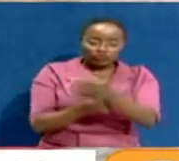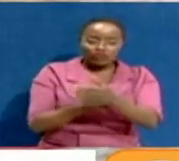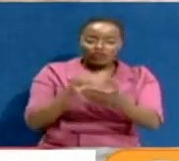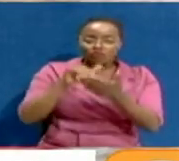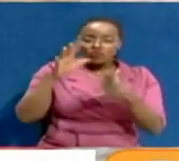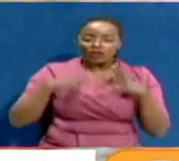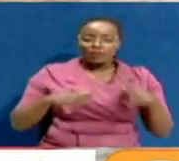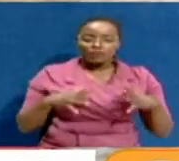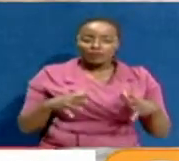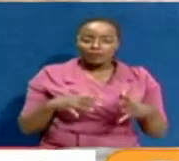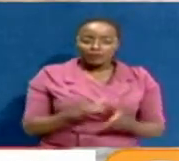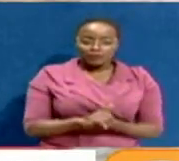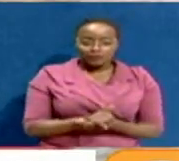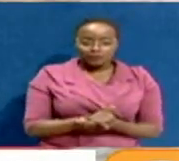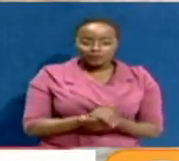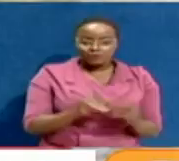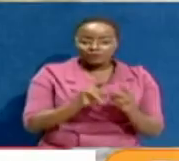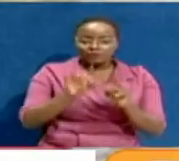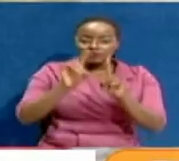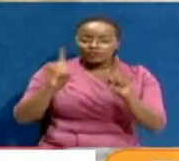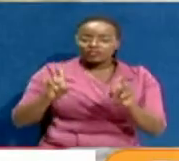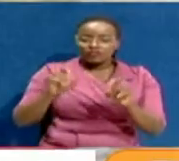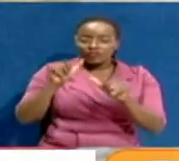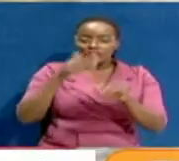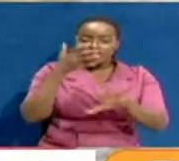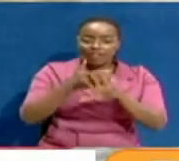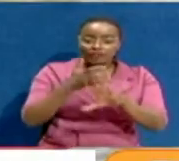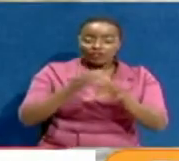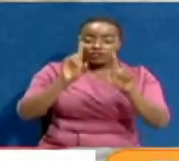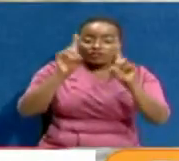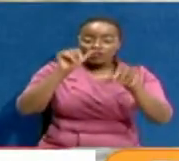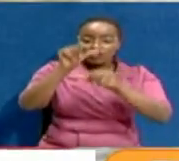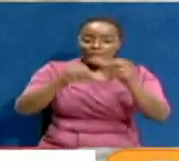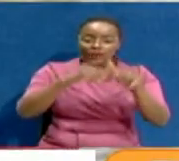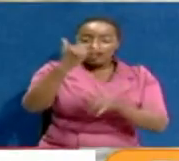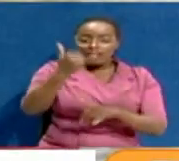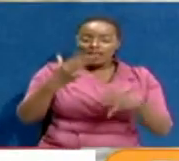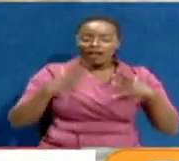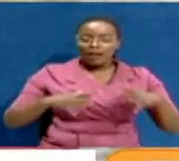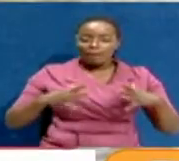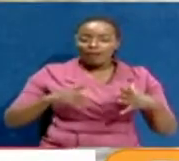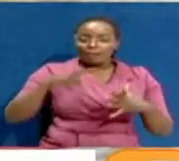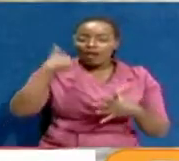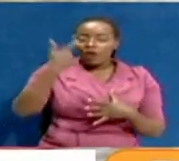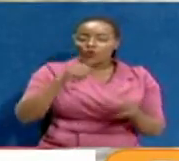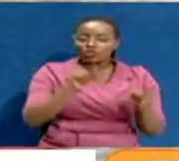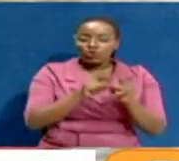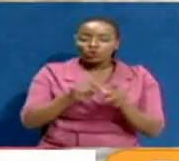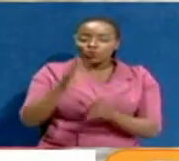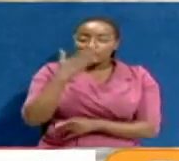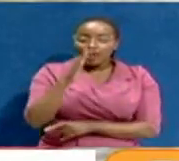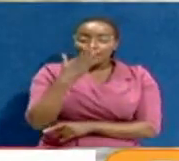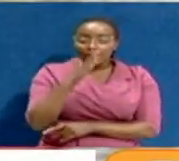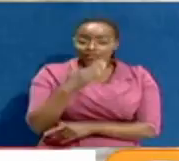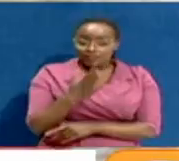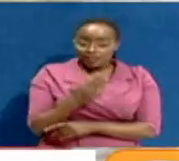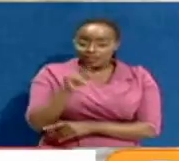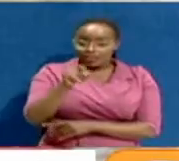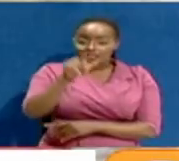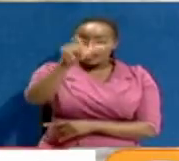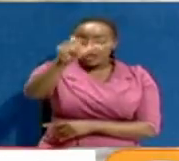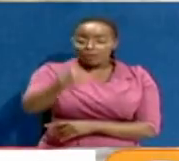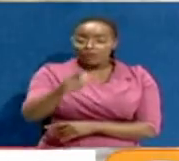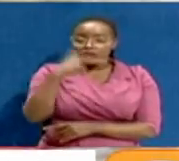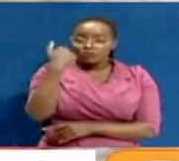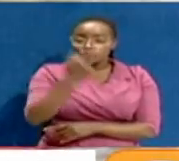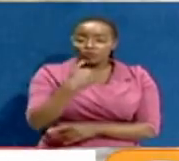lot more people. There was a question that's a difficult question about the younger person who is also diabetic. So this is